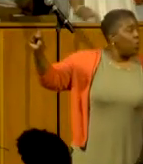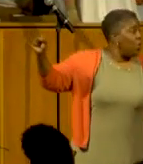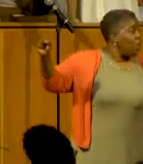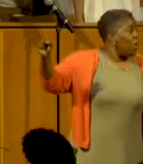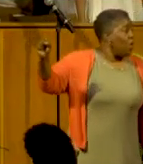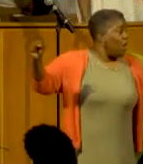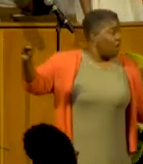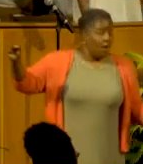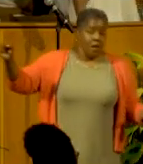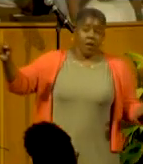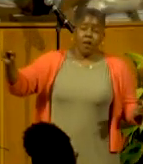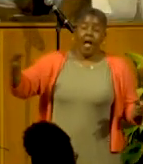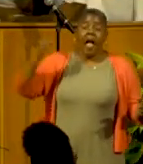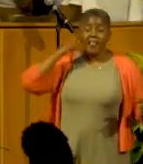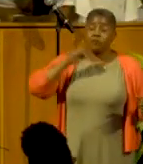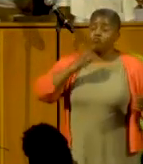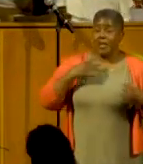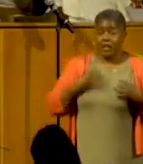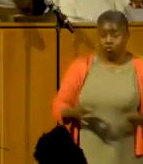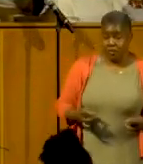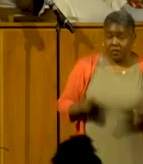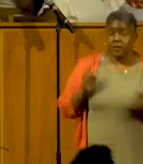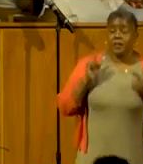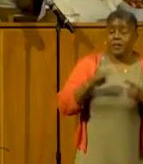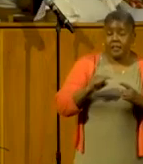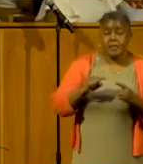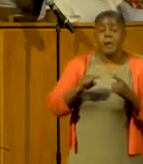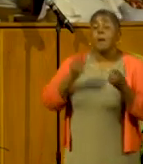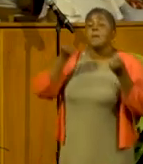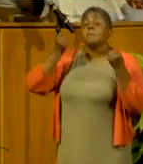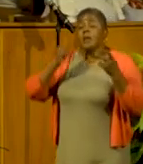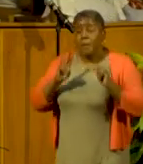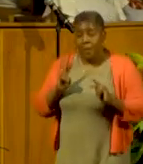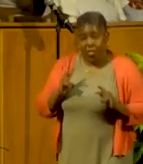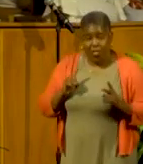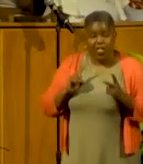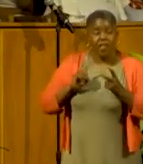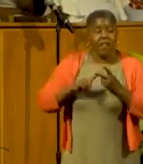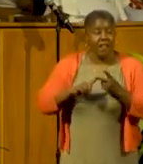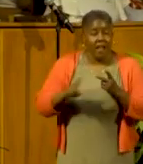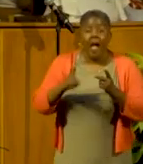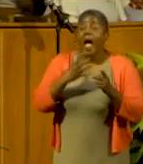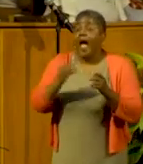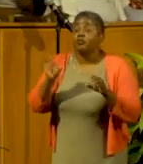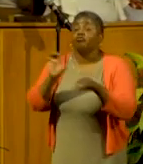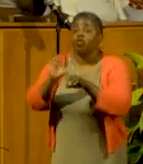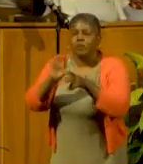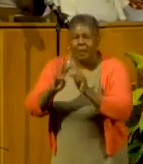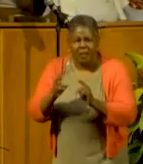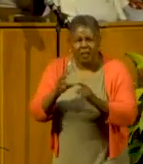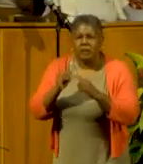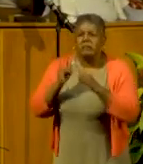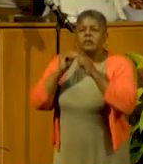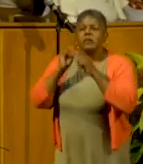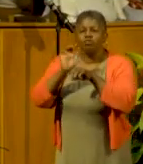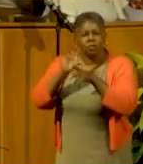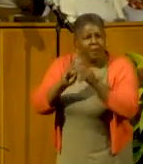And I find it interesting that many people, and even church people,